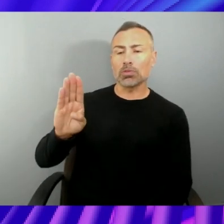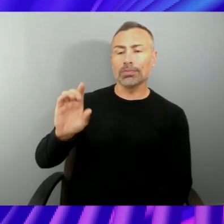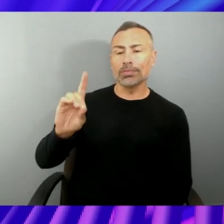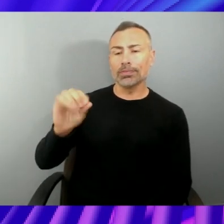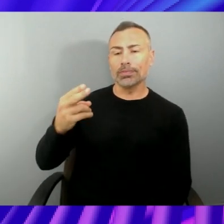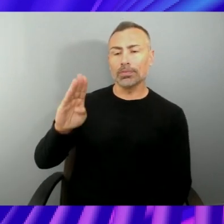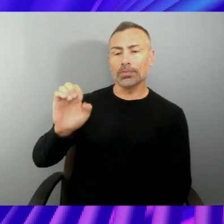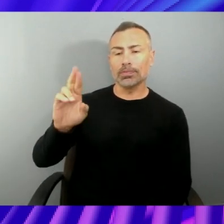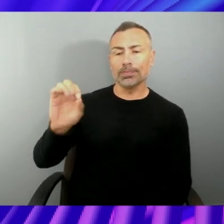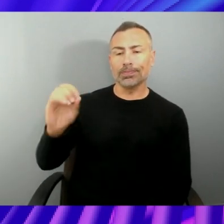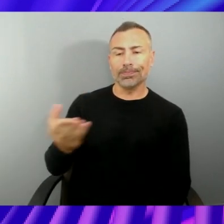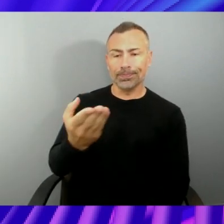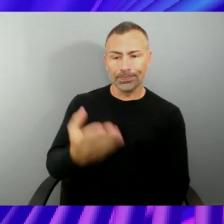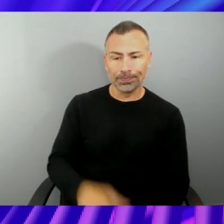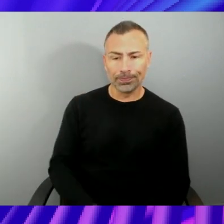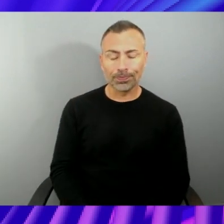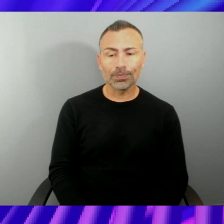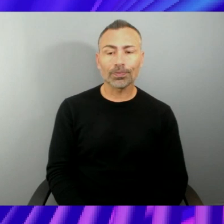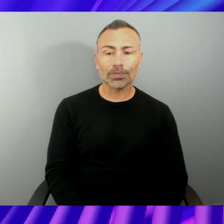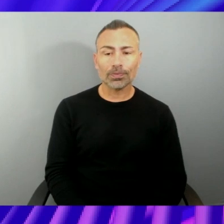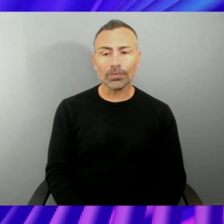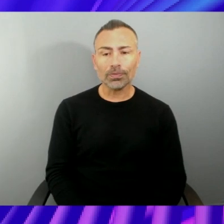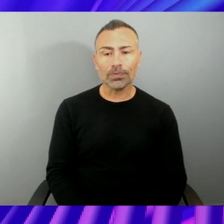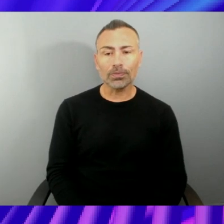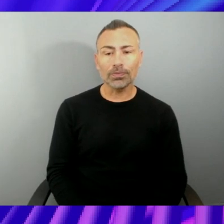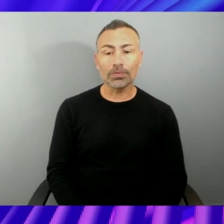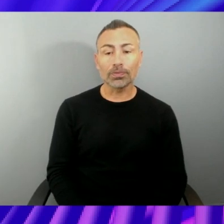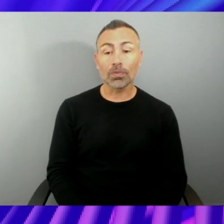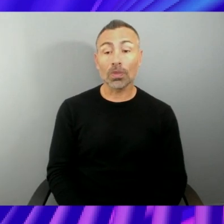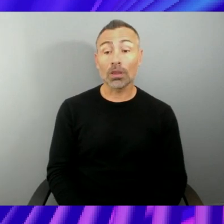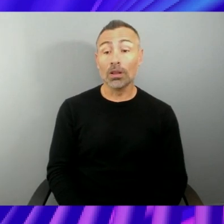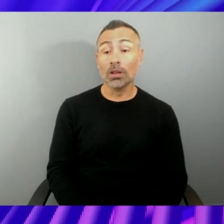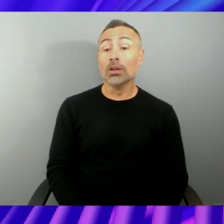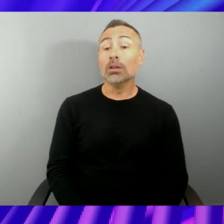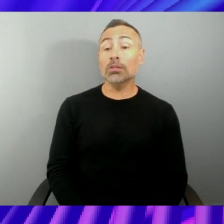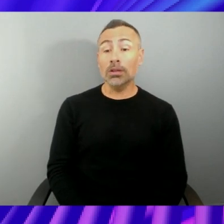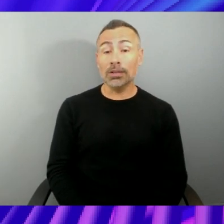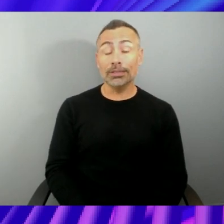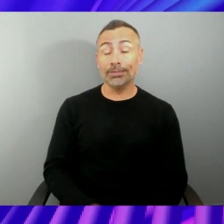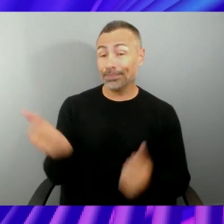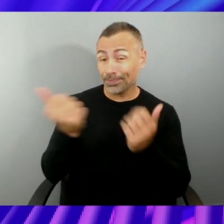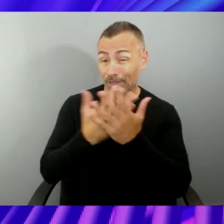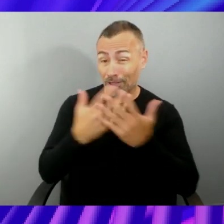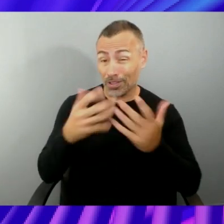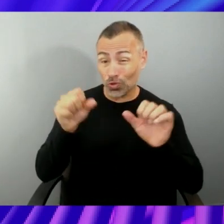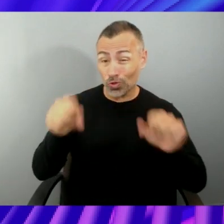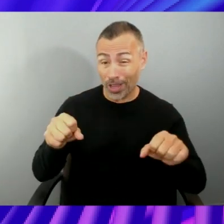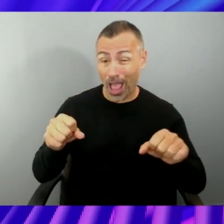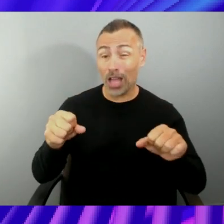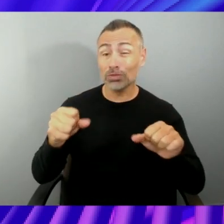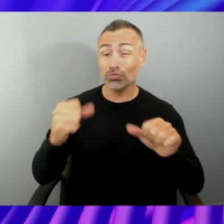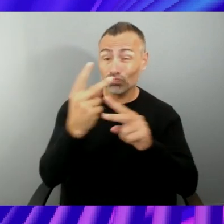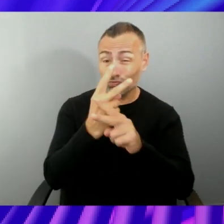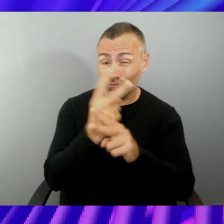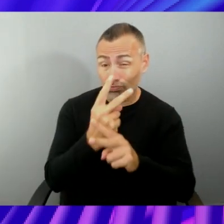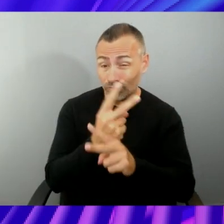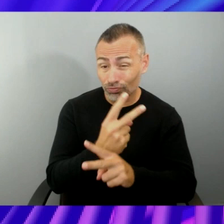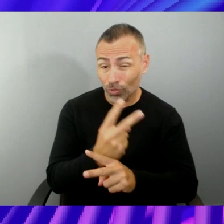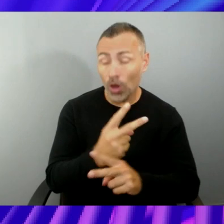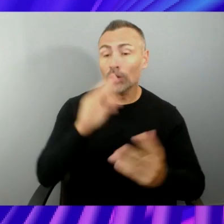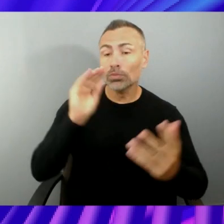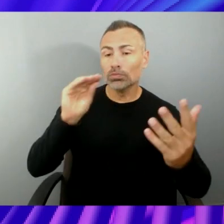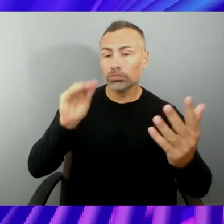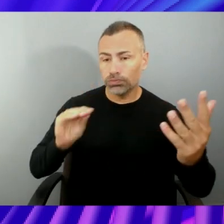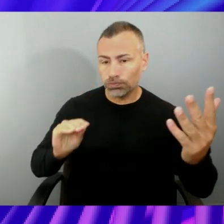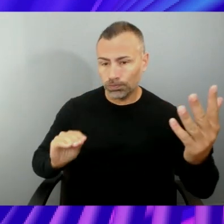charting everything that you can. Have as much metrics as you would need in order to put together an understanding of your environment. So down here at the bottom, I actually create a